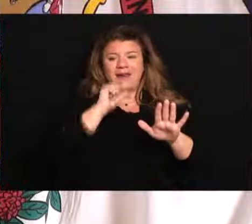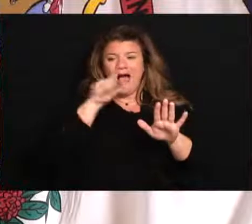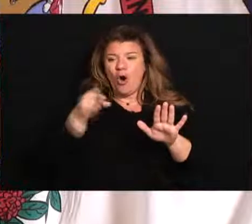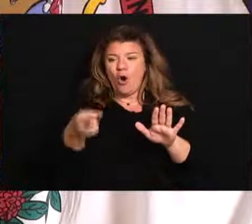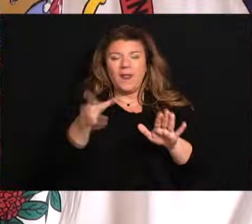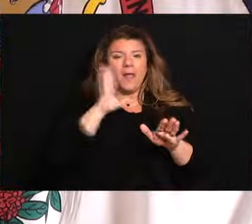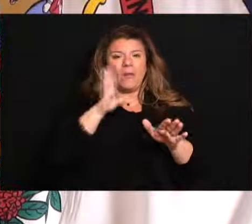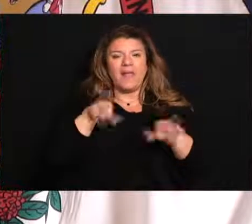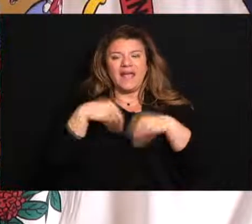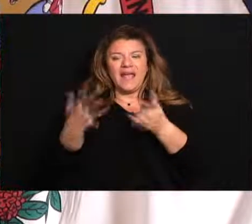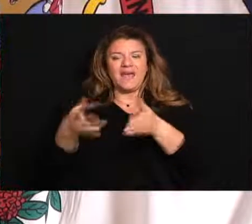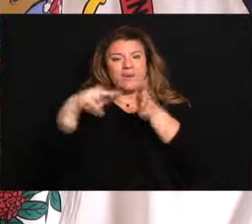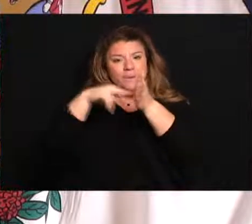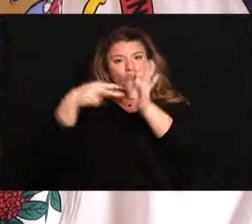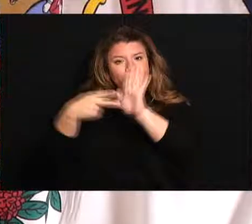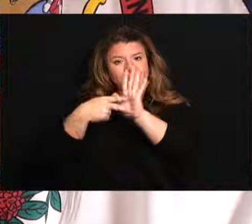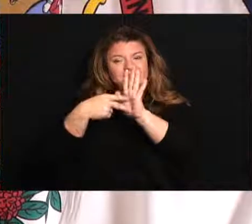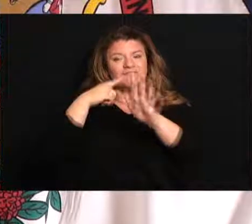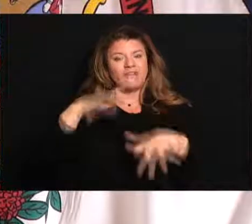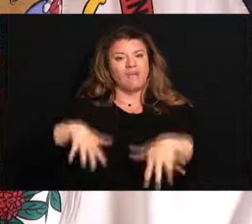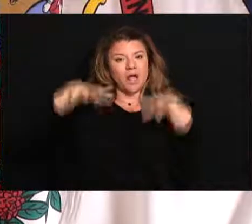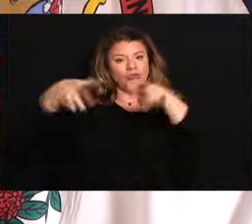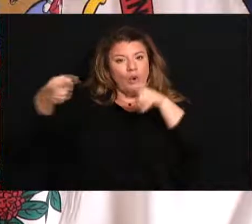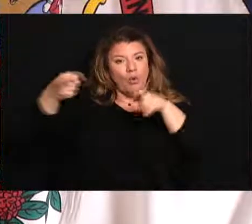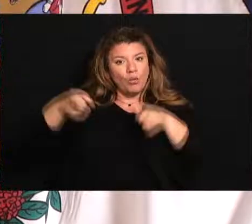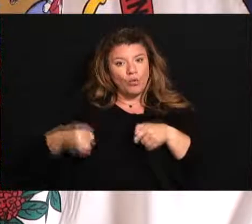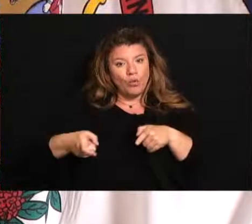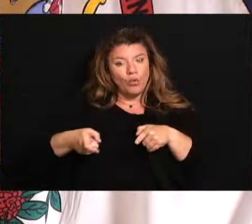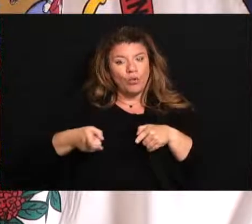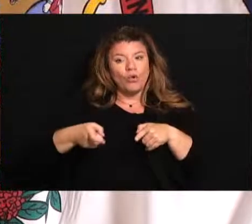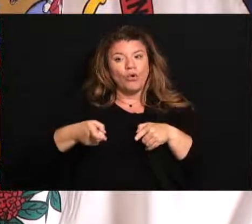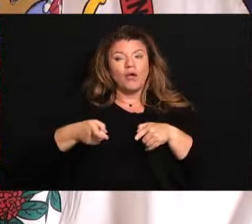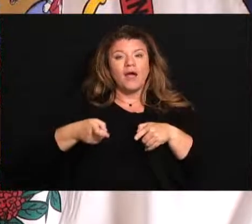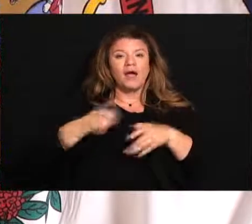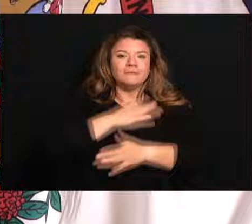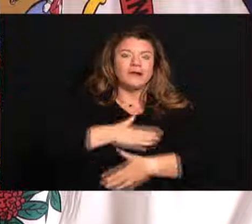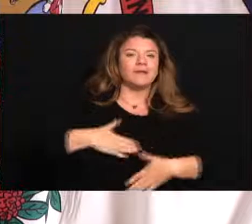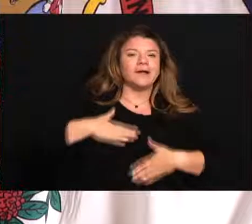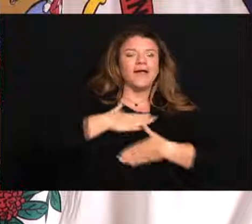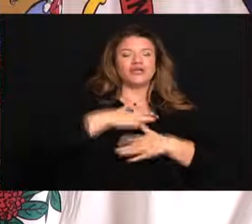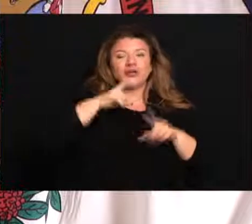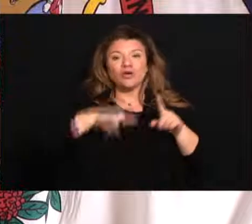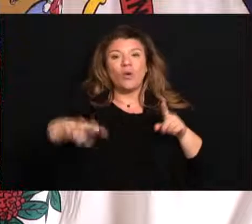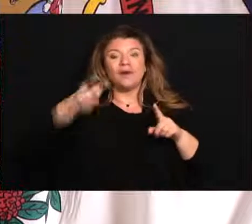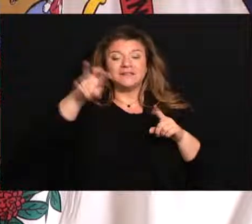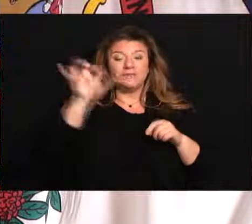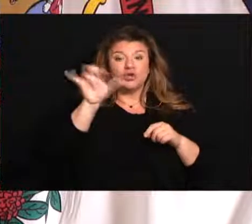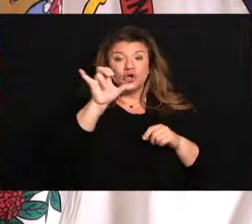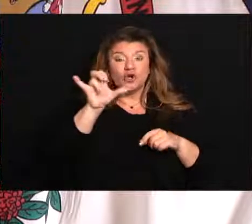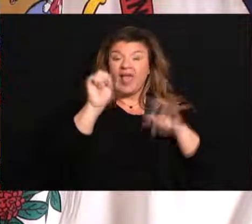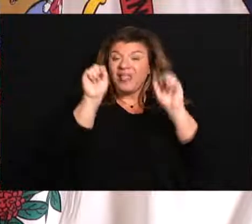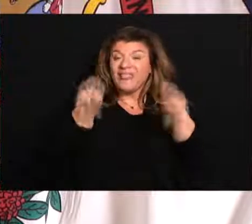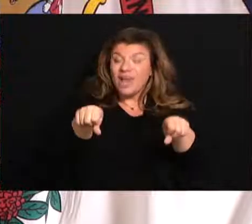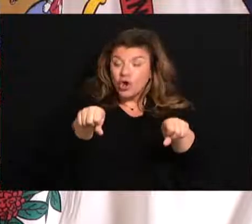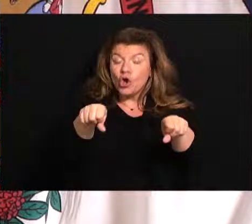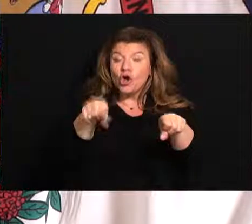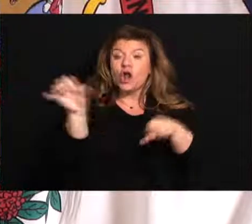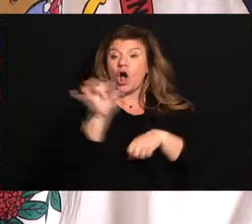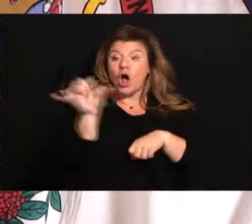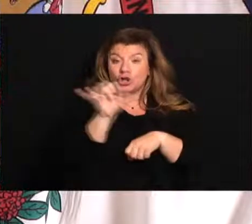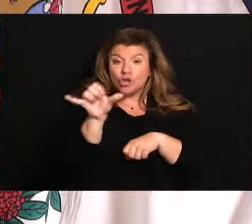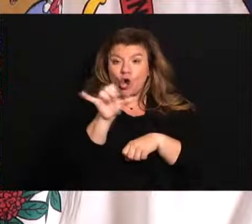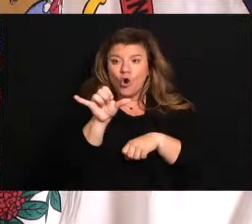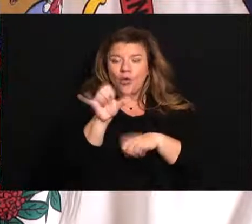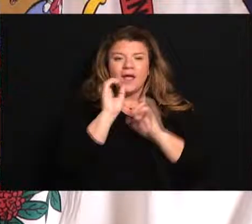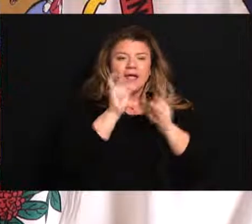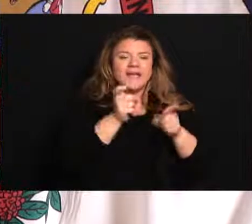a purpose from the standpoint of flood control and recreation and tourism and everything, they could very well serve, you know,